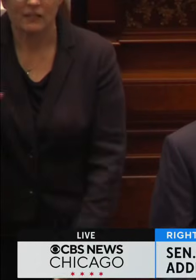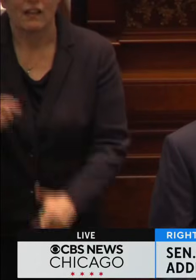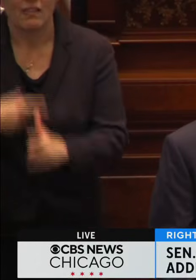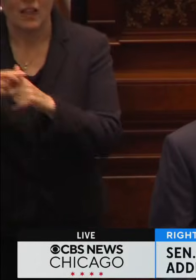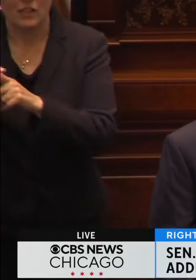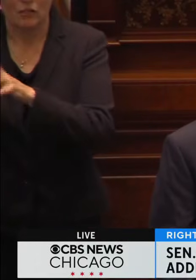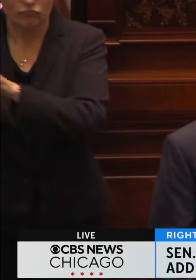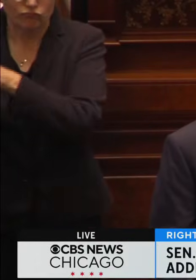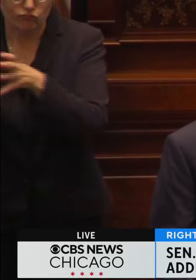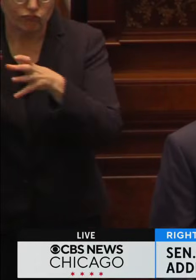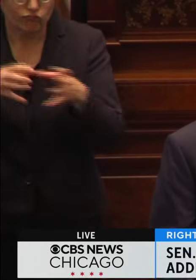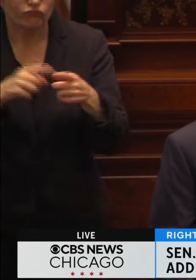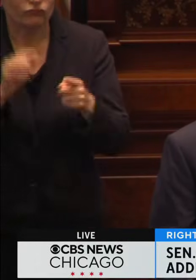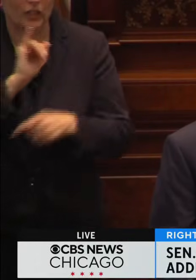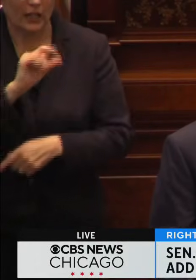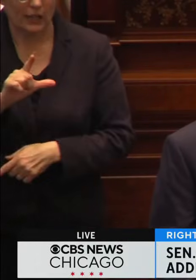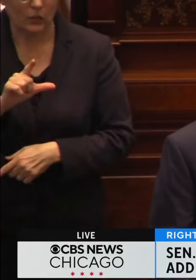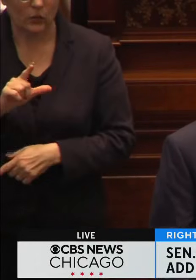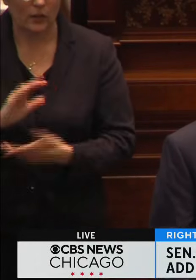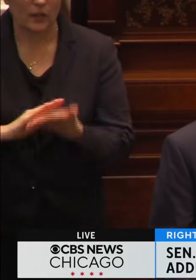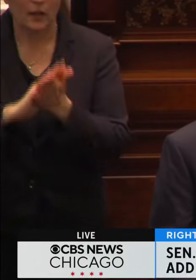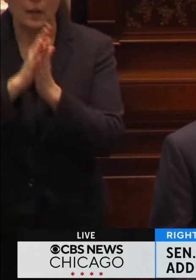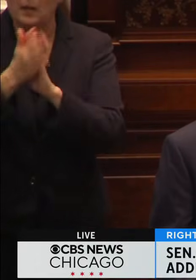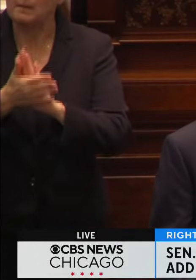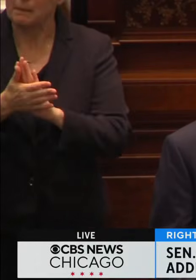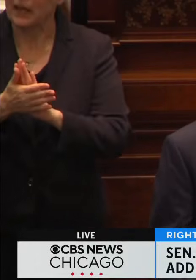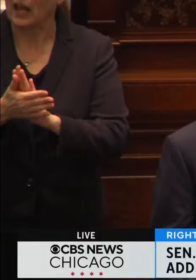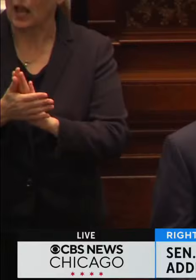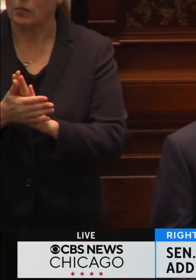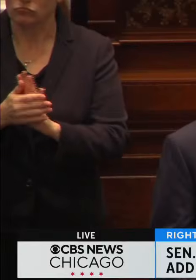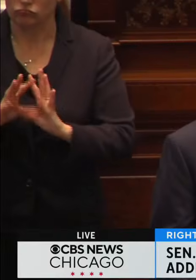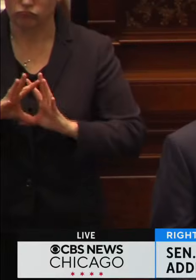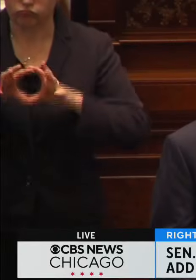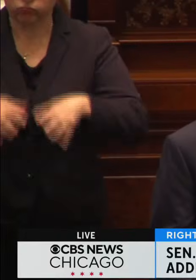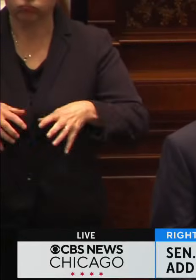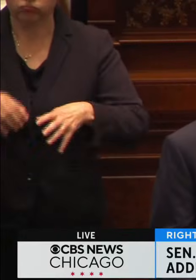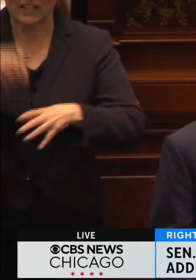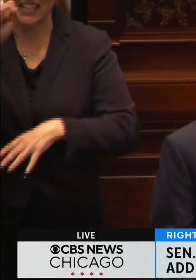Illinois and became prevalent in downstate Illinois.